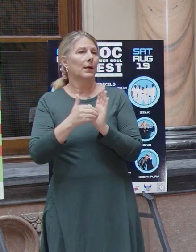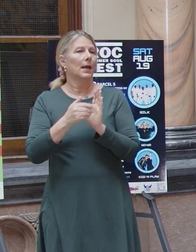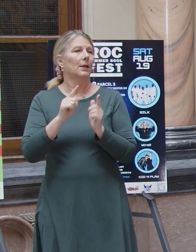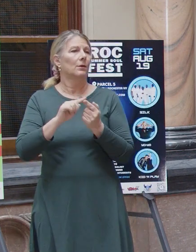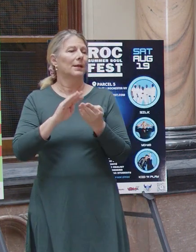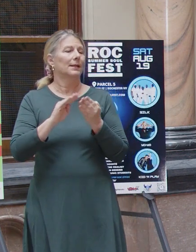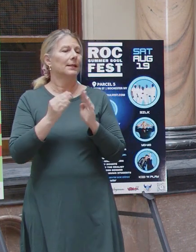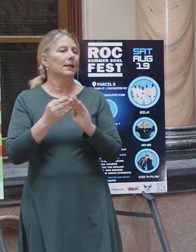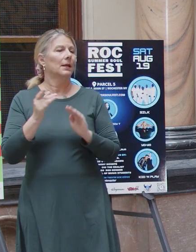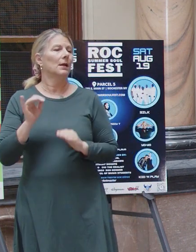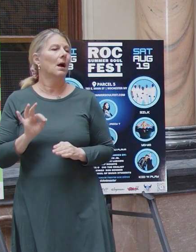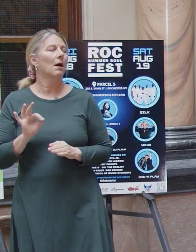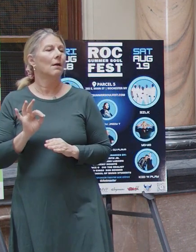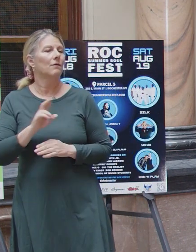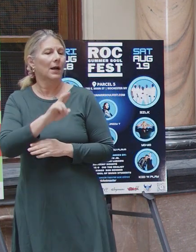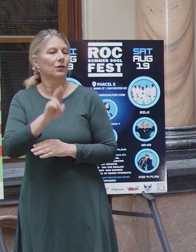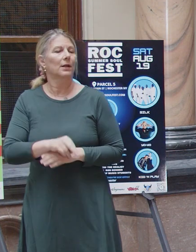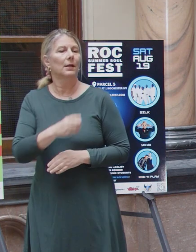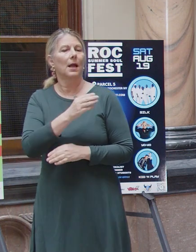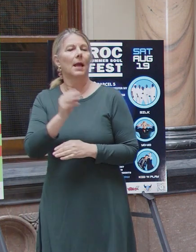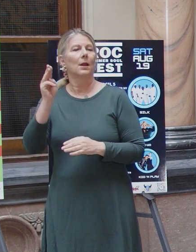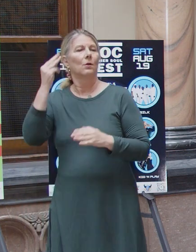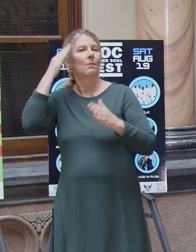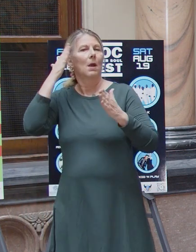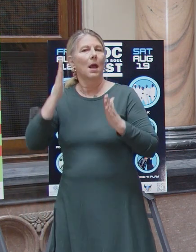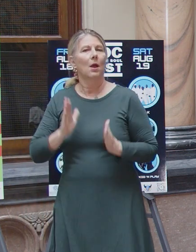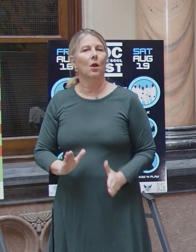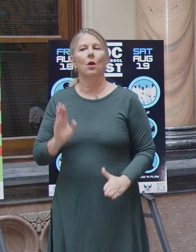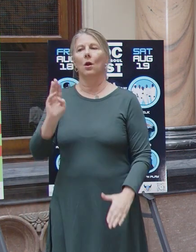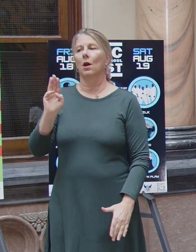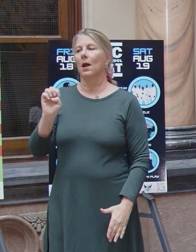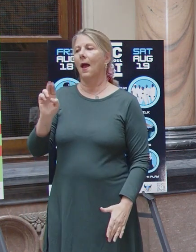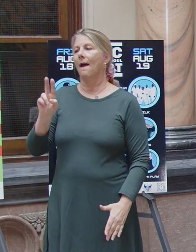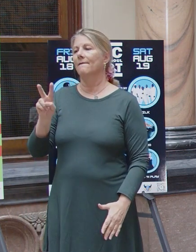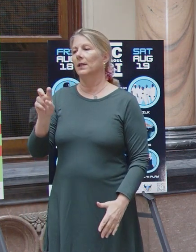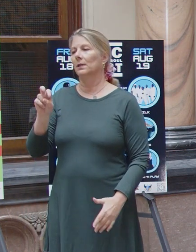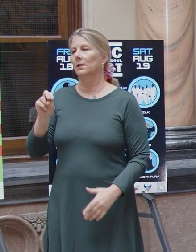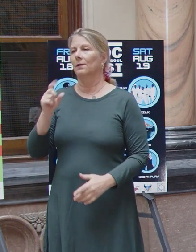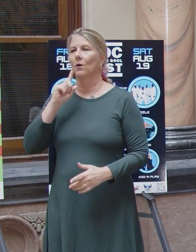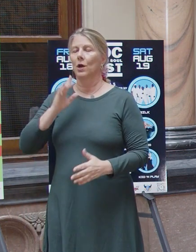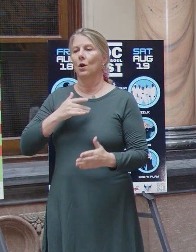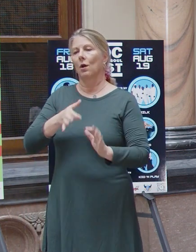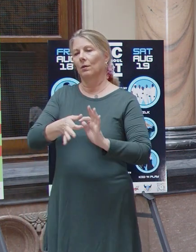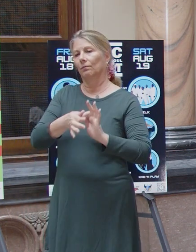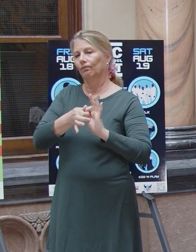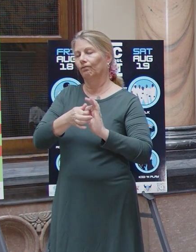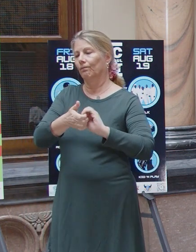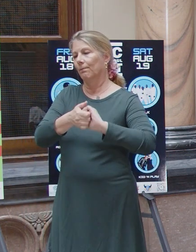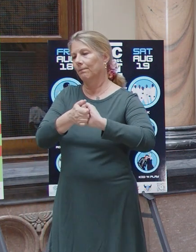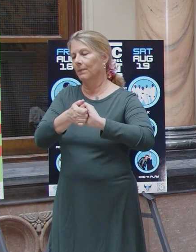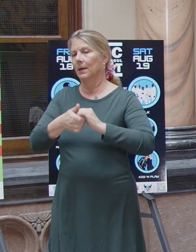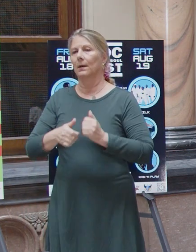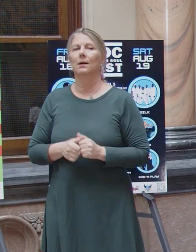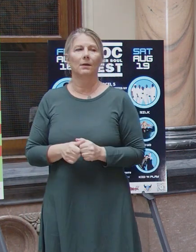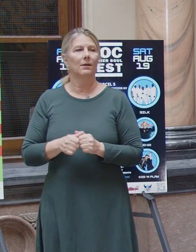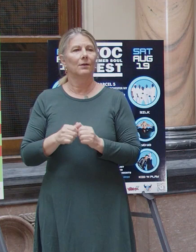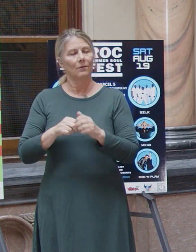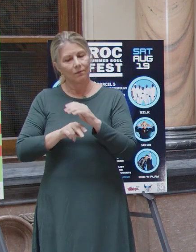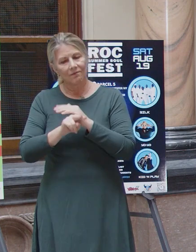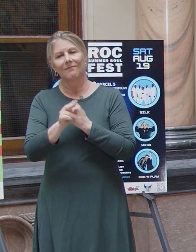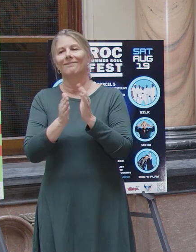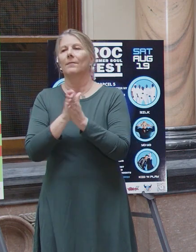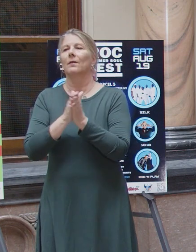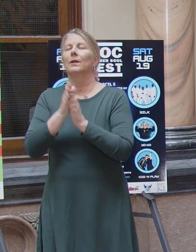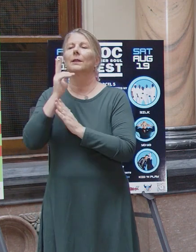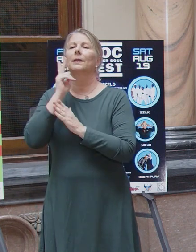Rochester and to Mayor Evans for your continued partnership, and we look forward to seeing everyone this summer at the Rochester